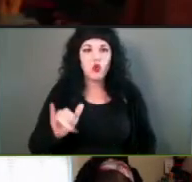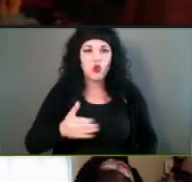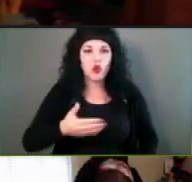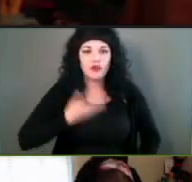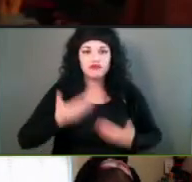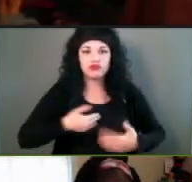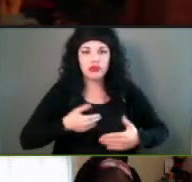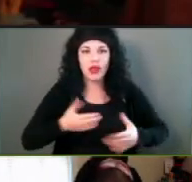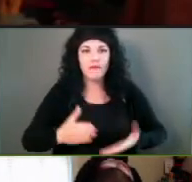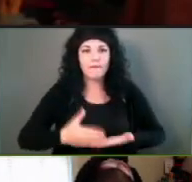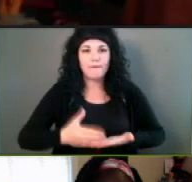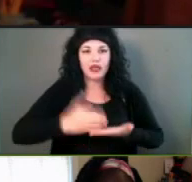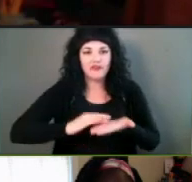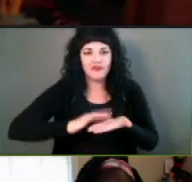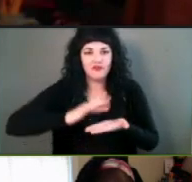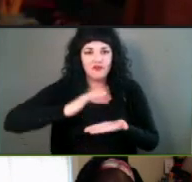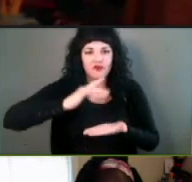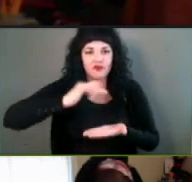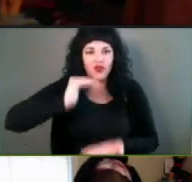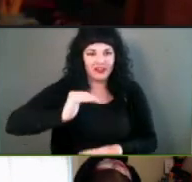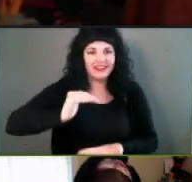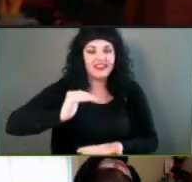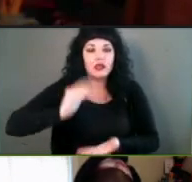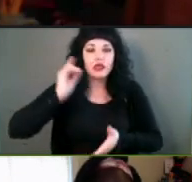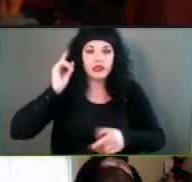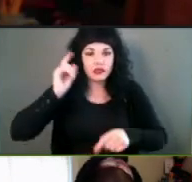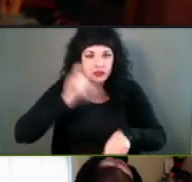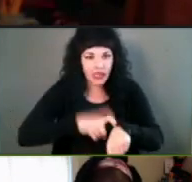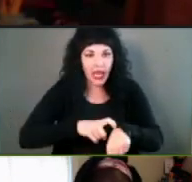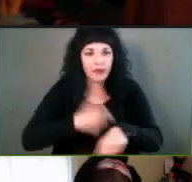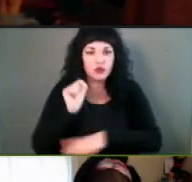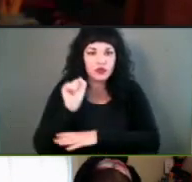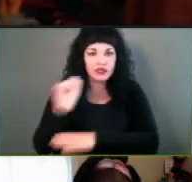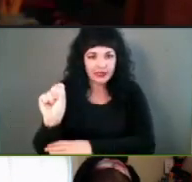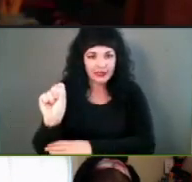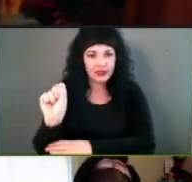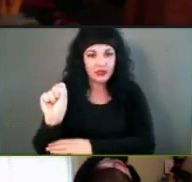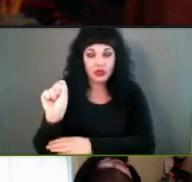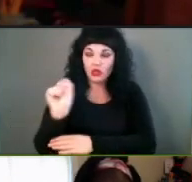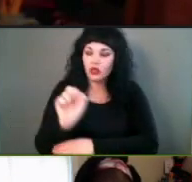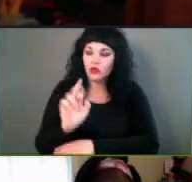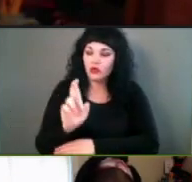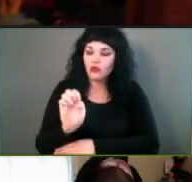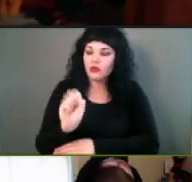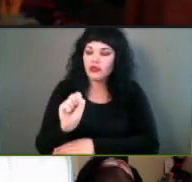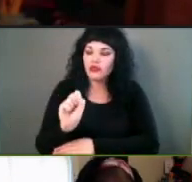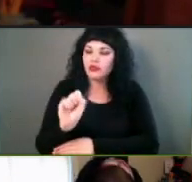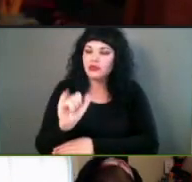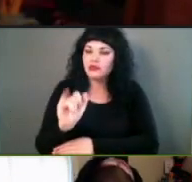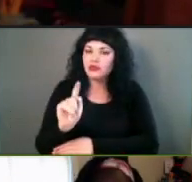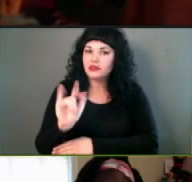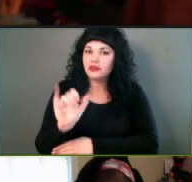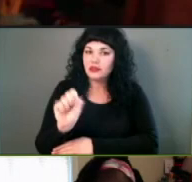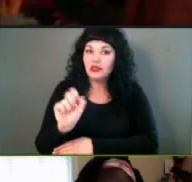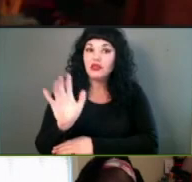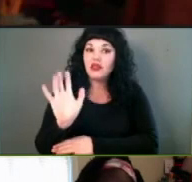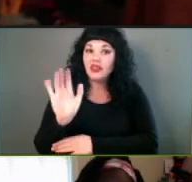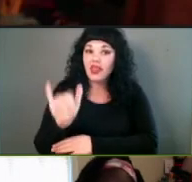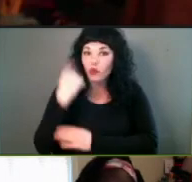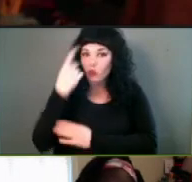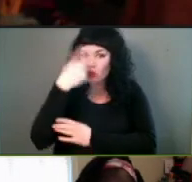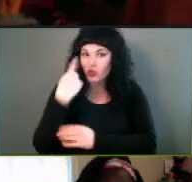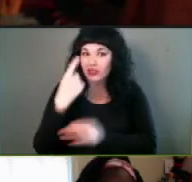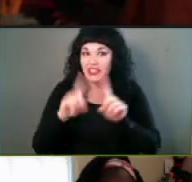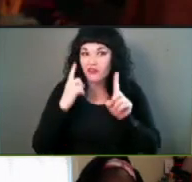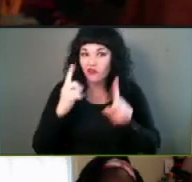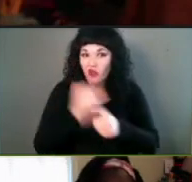resist. Resistance will look different for everyone because remember, we're playing to our strengths. For me, resistance